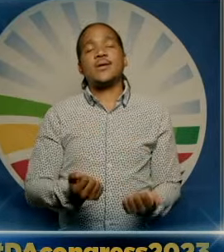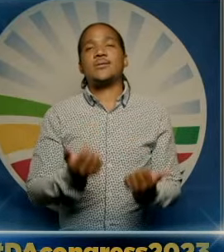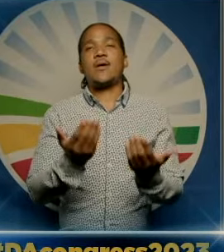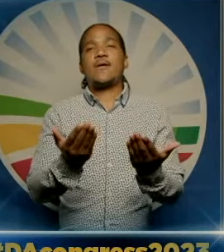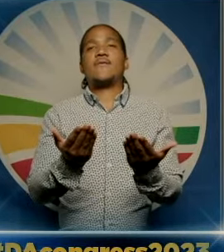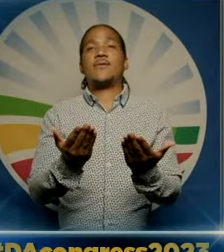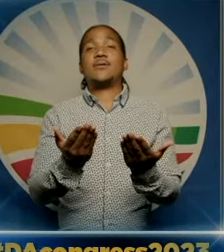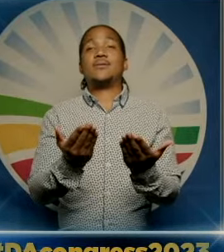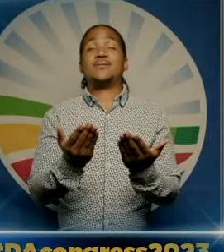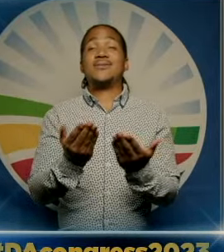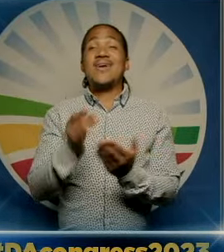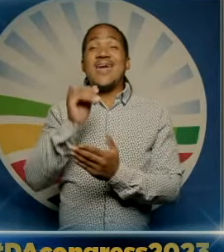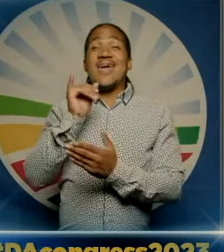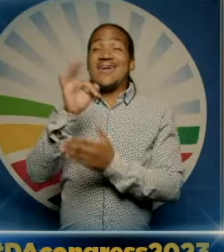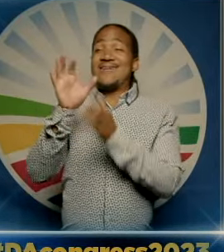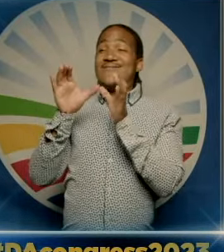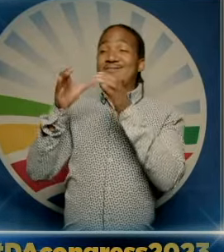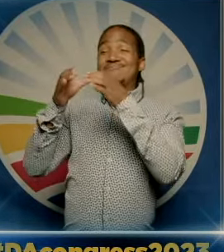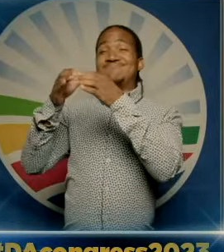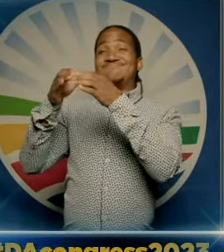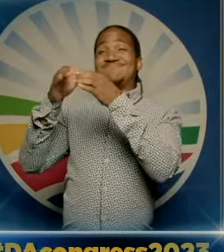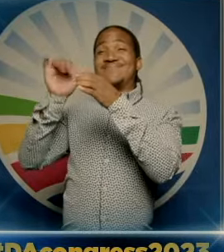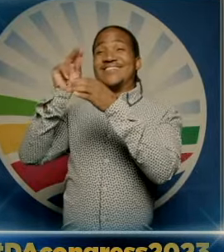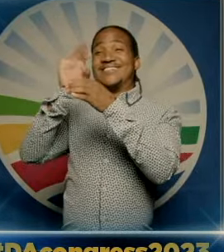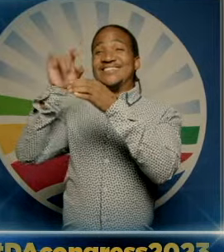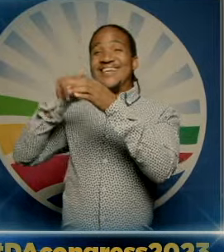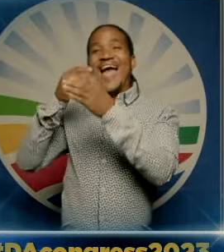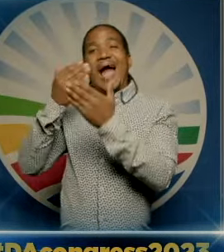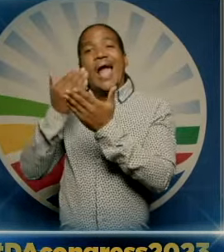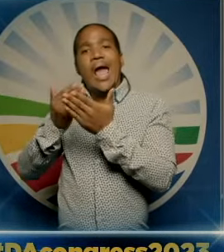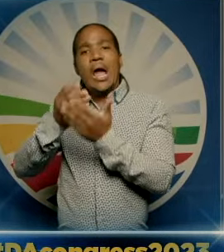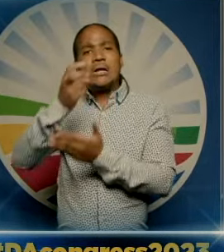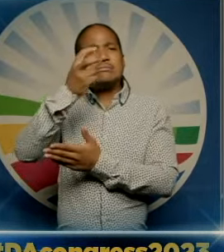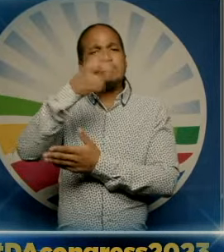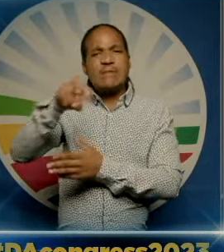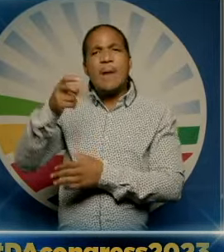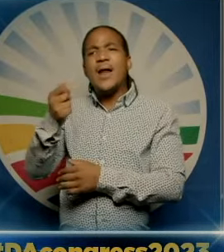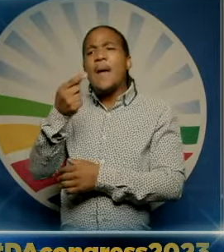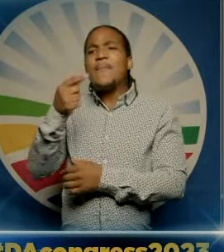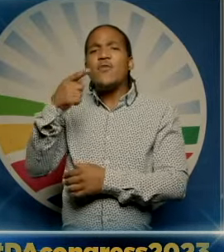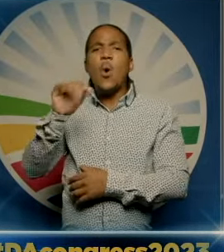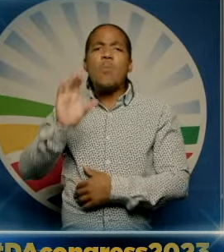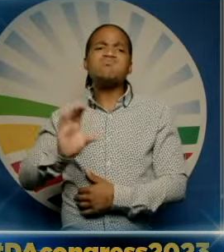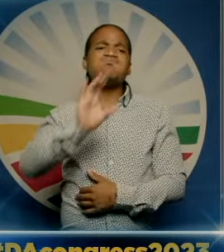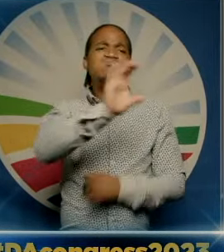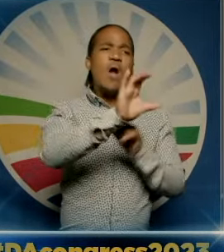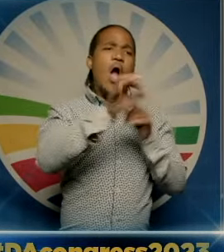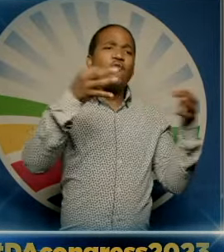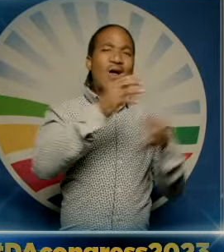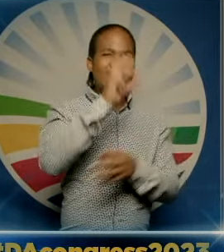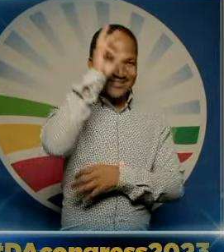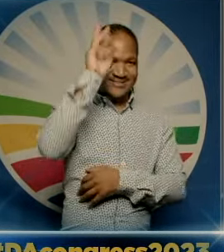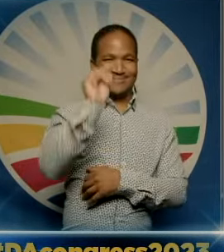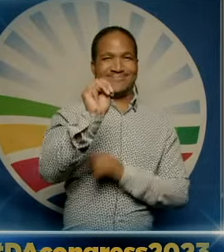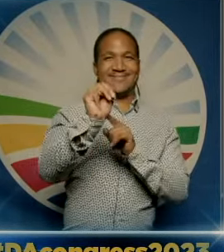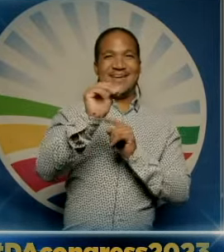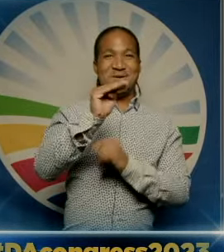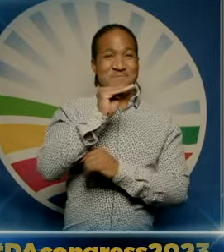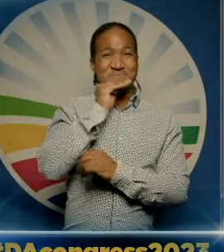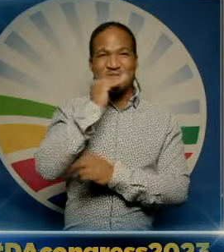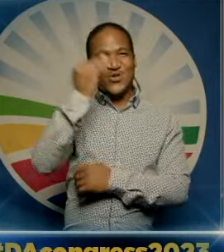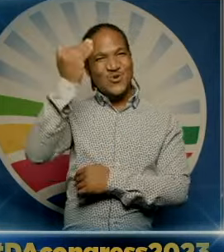a party can steal money that is allocated, Democrats, for the funeral of Nelson Mandela, then you know it has